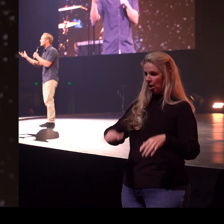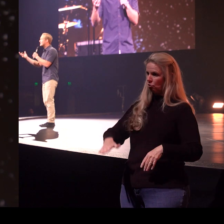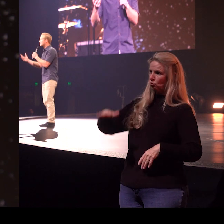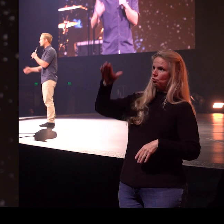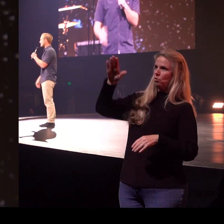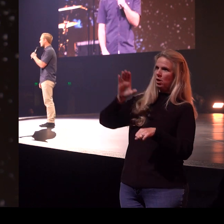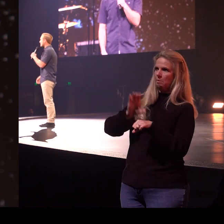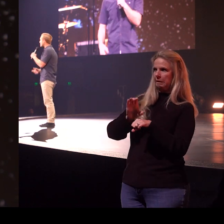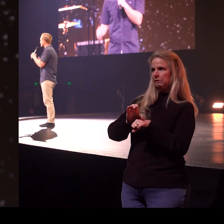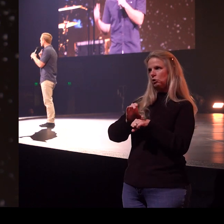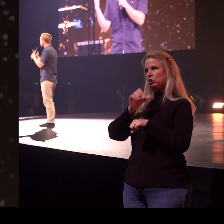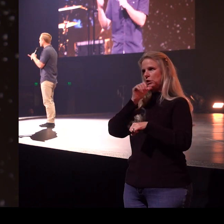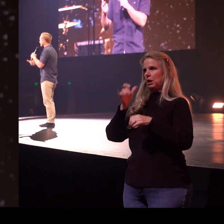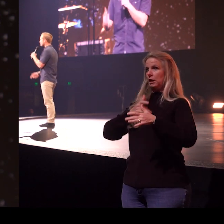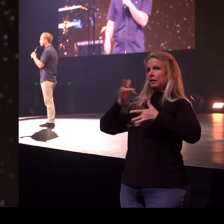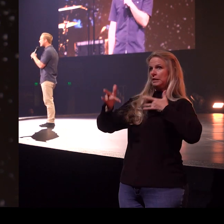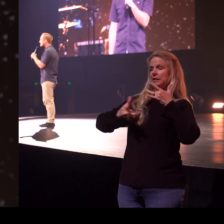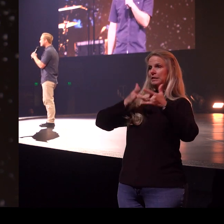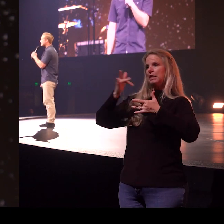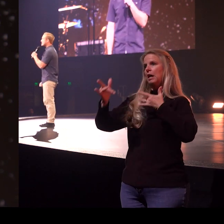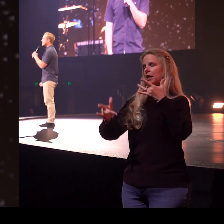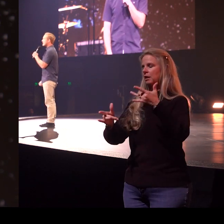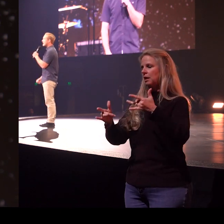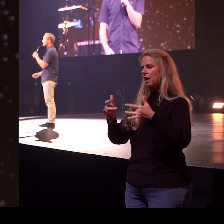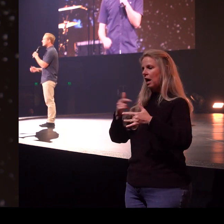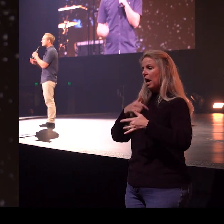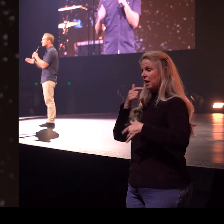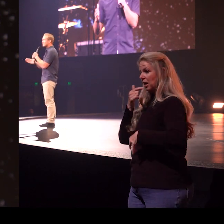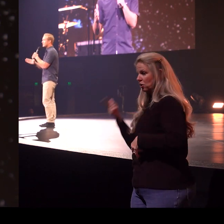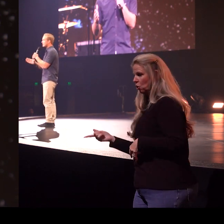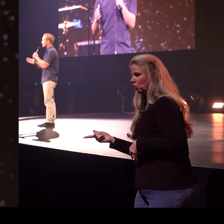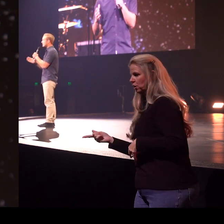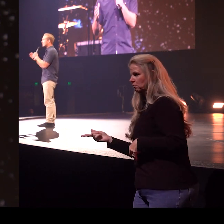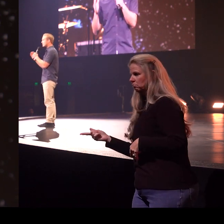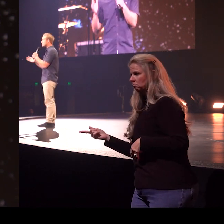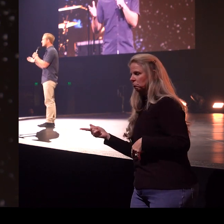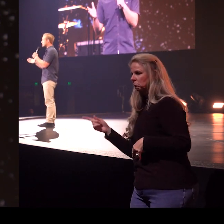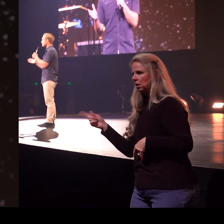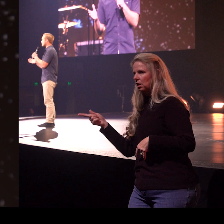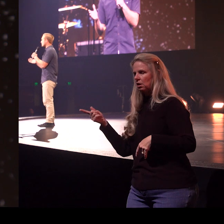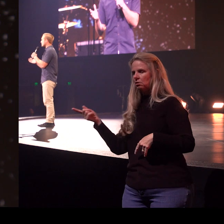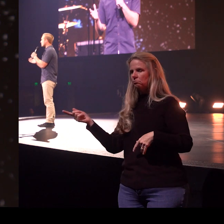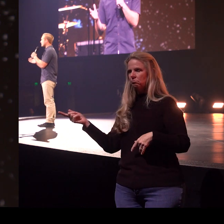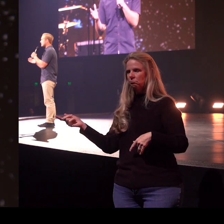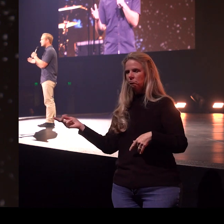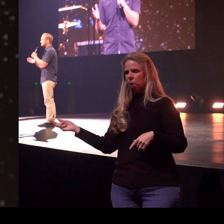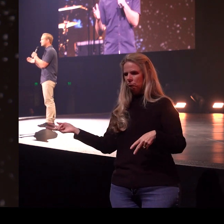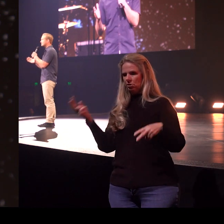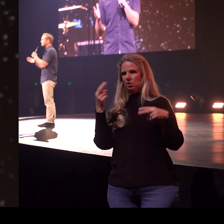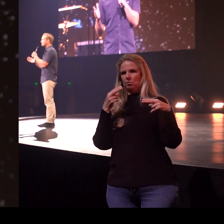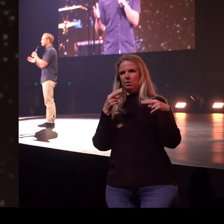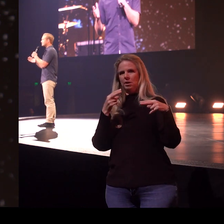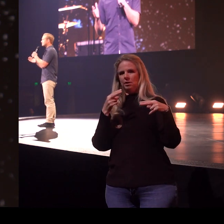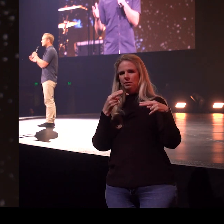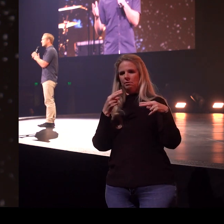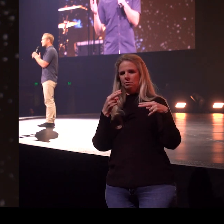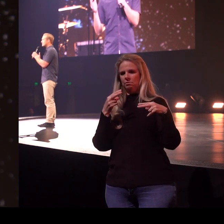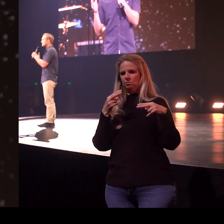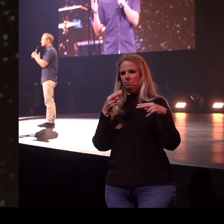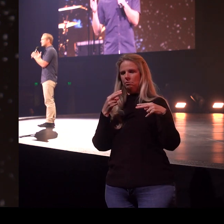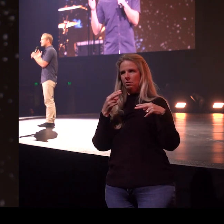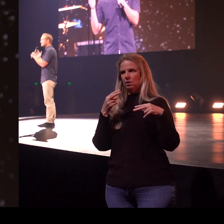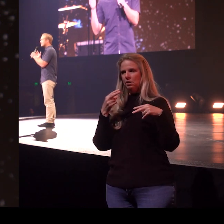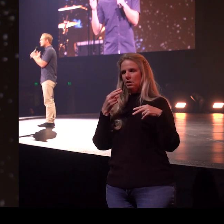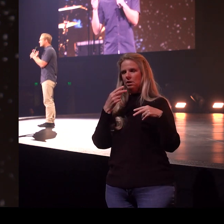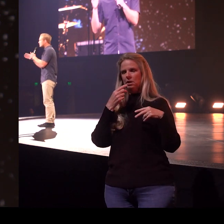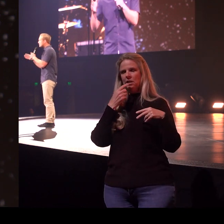nothing exciting to share. And I remember I told that to Rob, and he looked at me, and it got really serious really quick. He